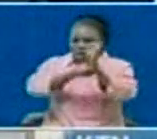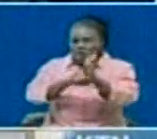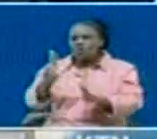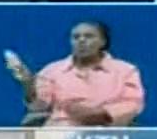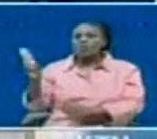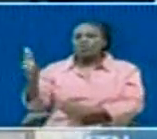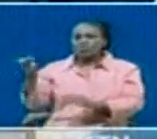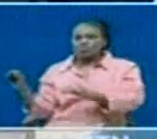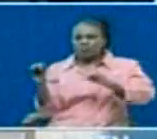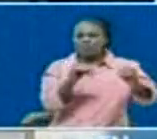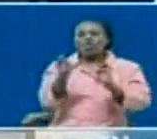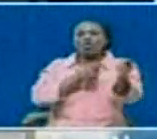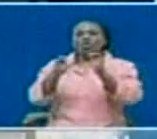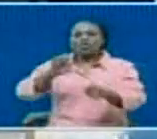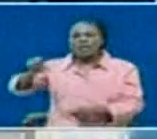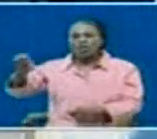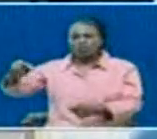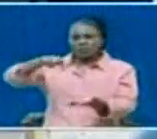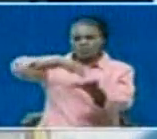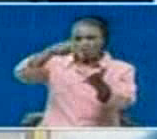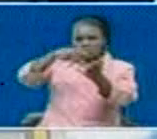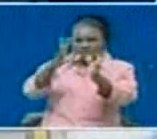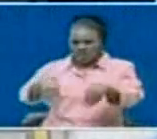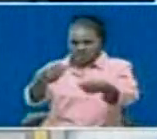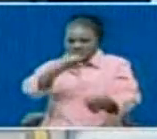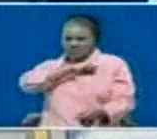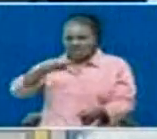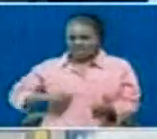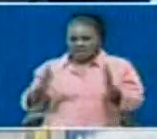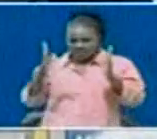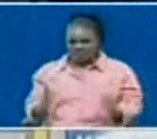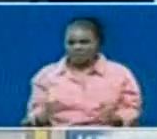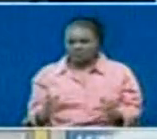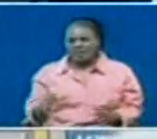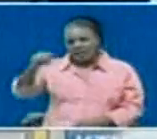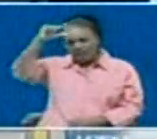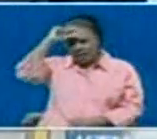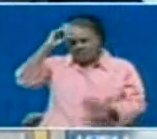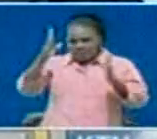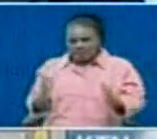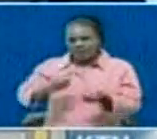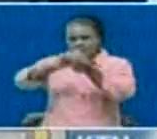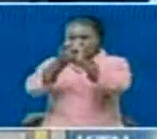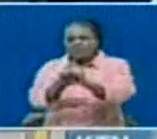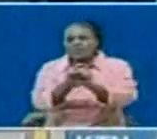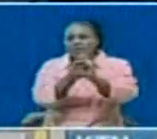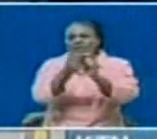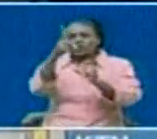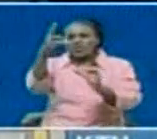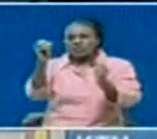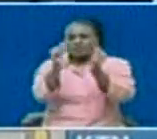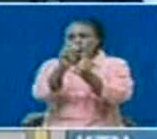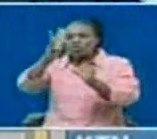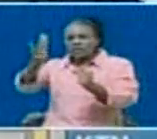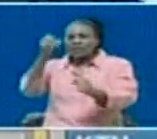Kenyatta, shifting control of county projects to senators. The County Government's Amendment Act of 2014 would make